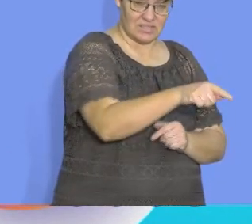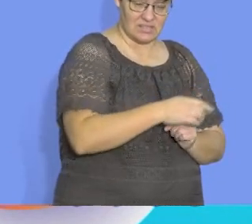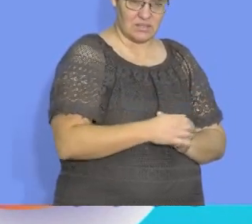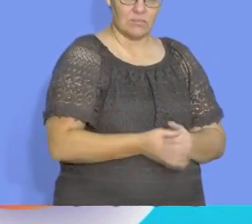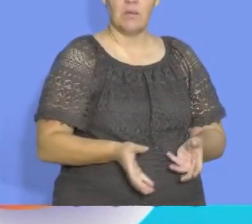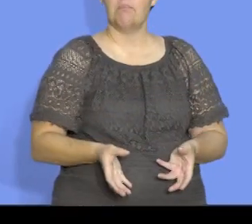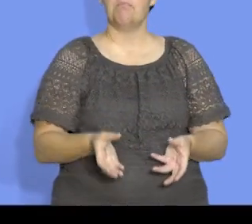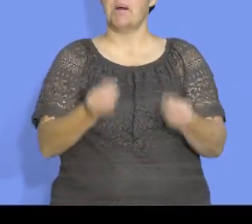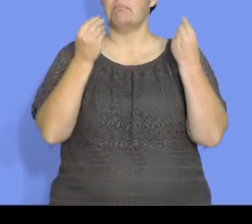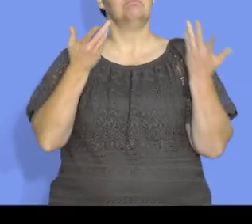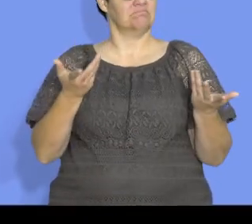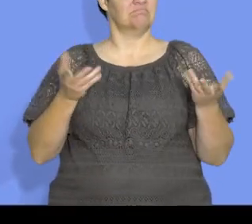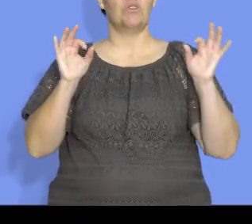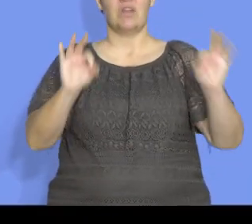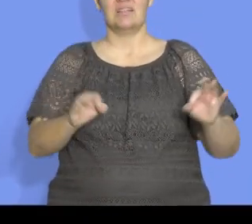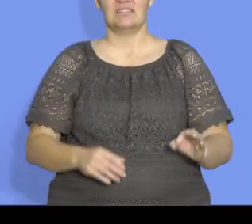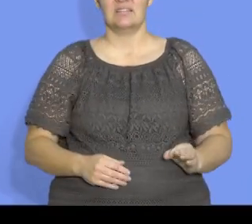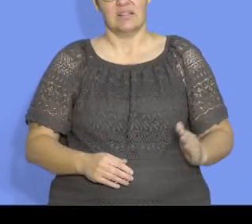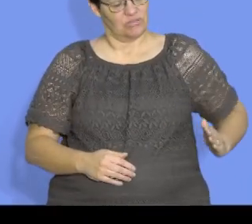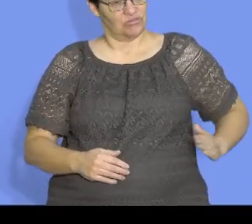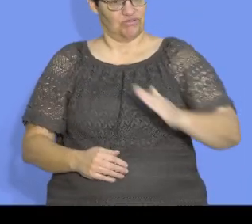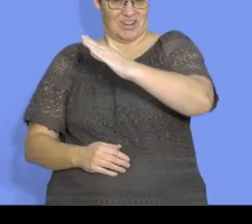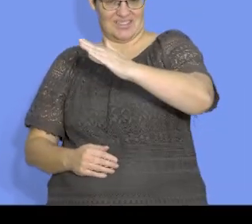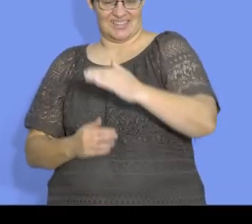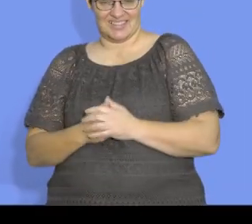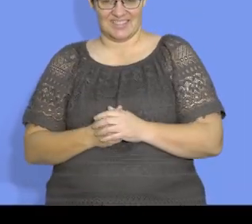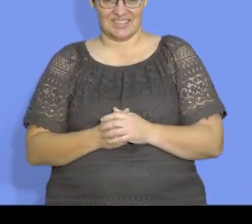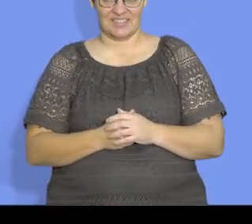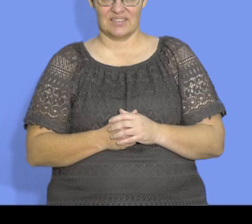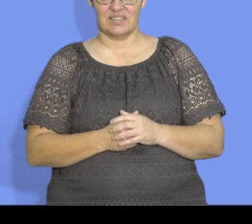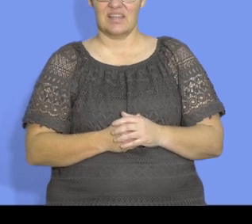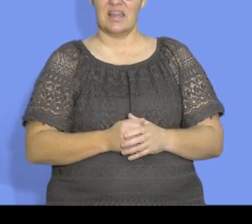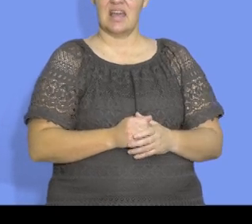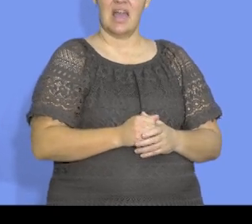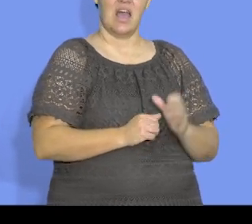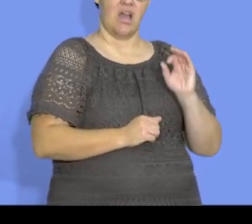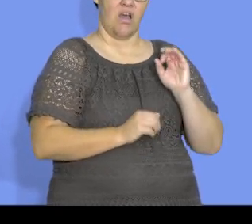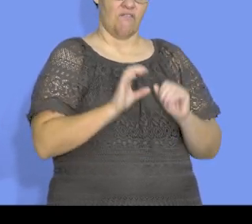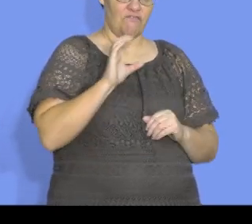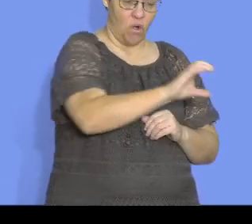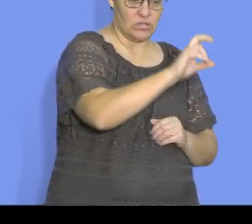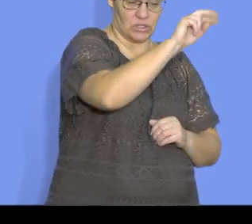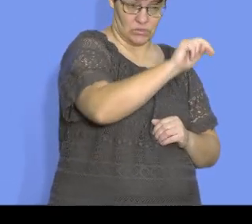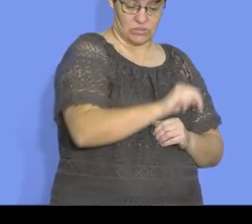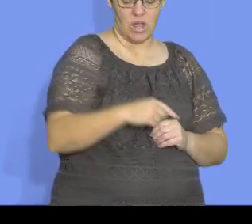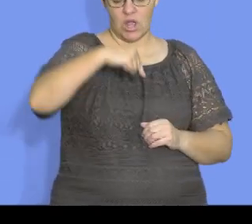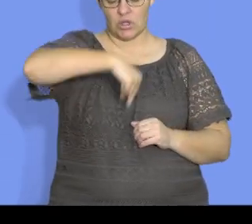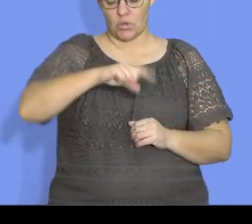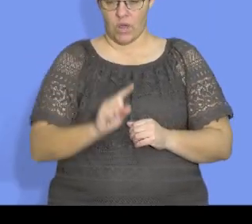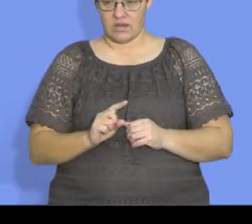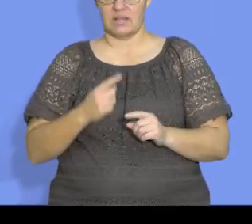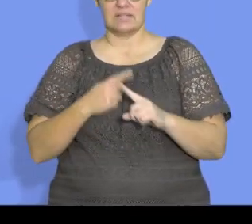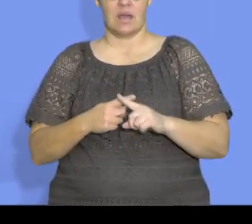then what are we going to get? Well, you've got it. It's a straight line. The force in newtons, Q1 times